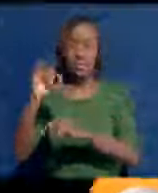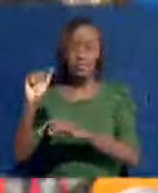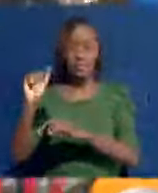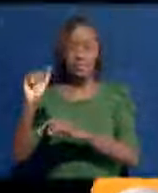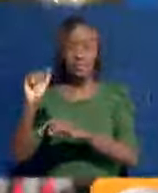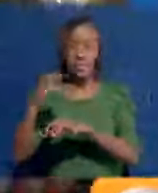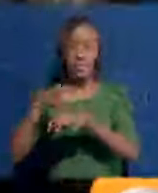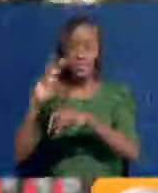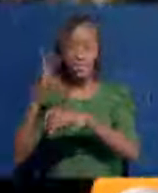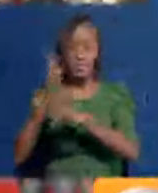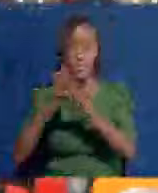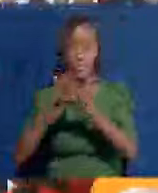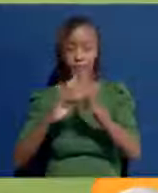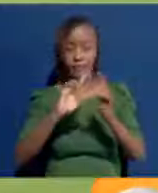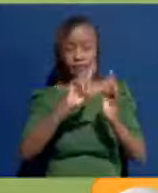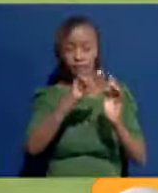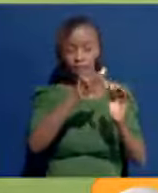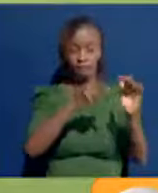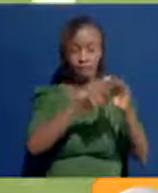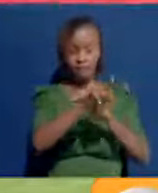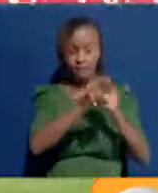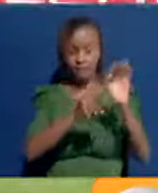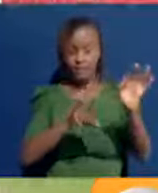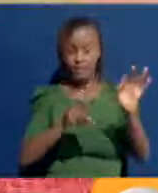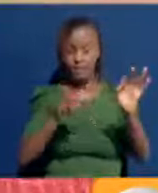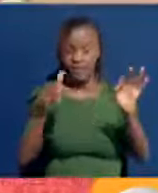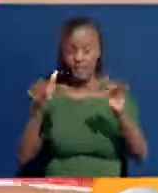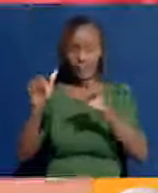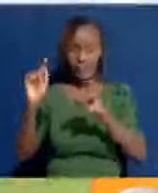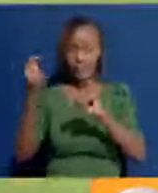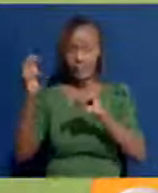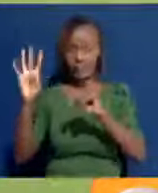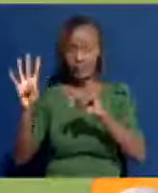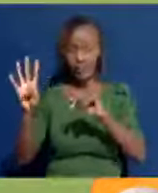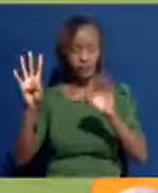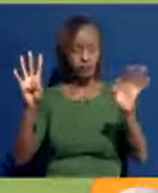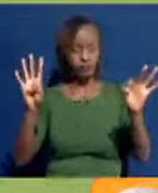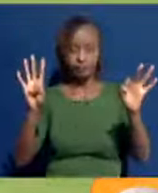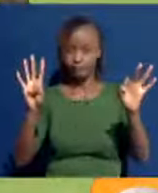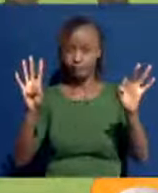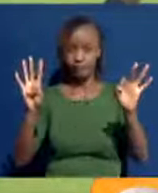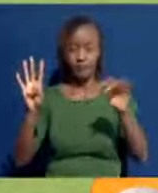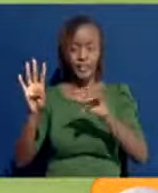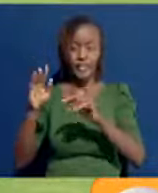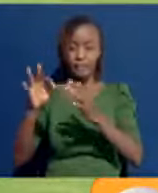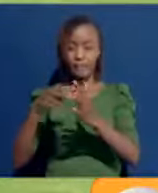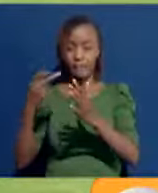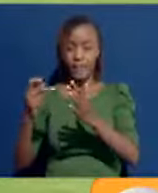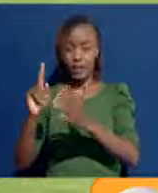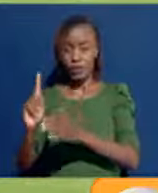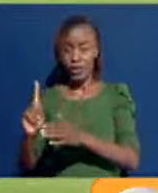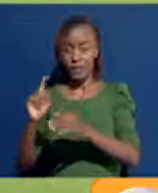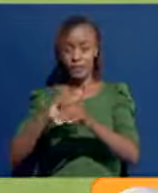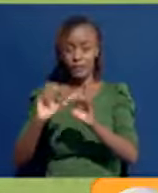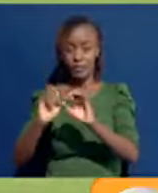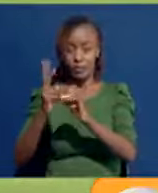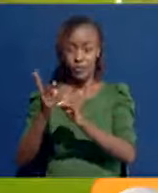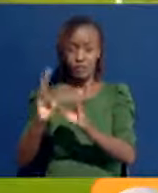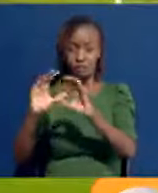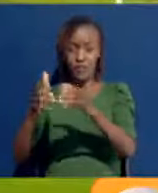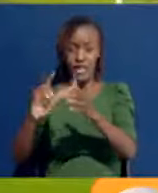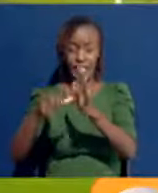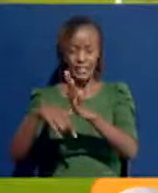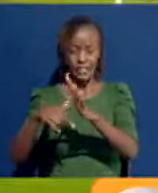half. Cameroon scored 3 and lost 2 spot kicks, while Kenya scored 4 and only lost 1. Kenya will most likely meet Botswana,